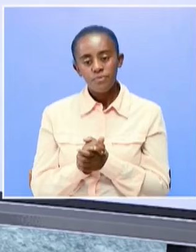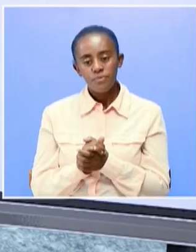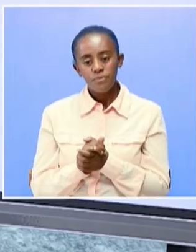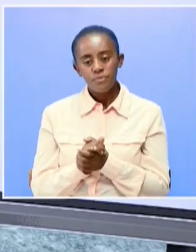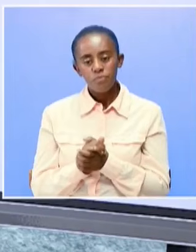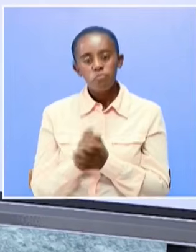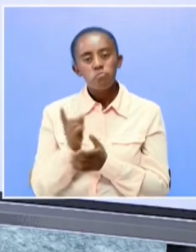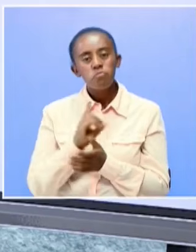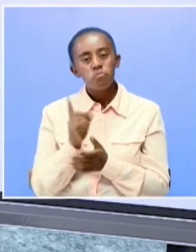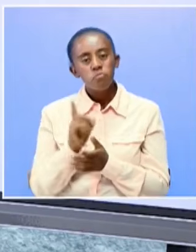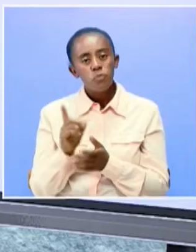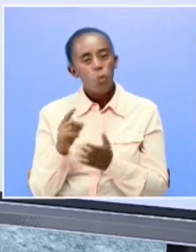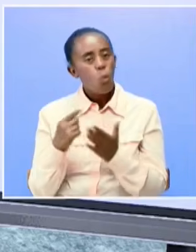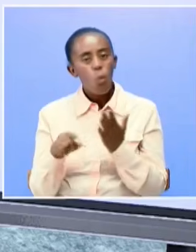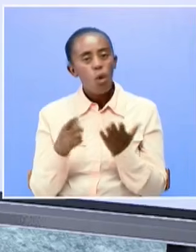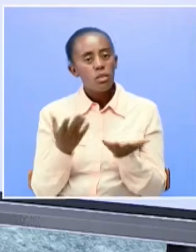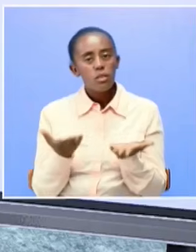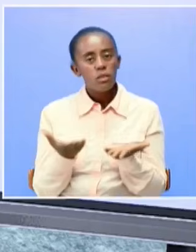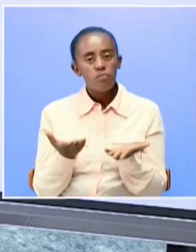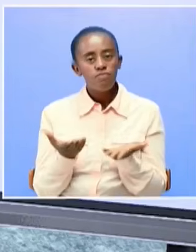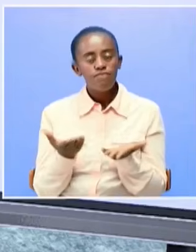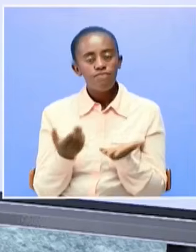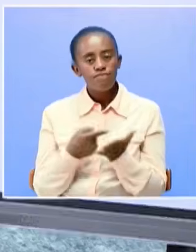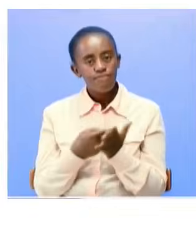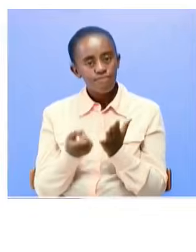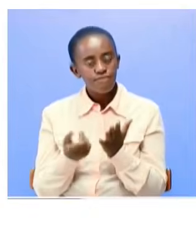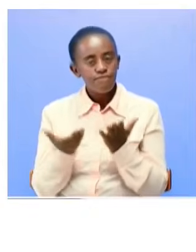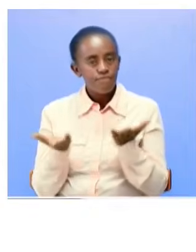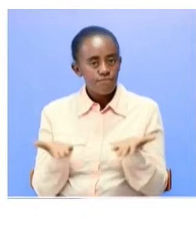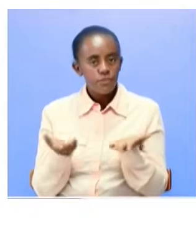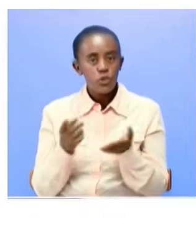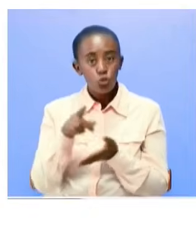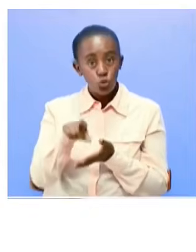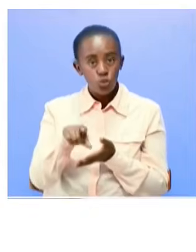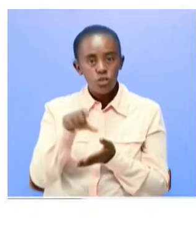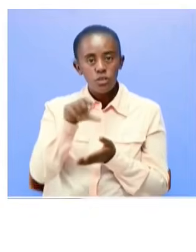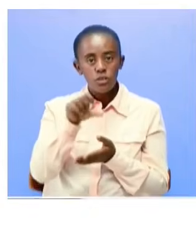What are they? They are 1, should,